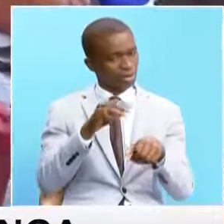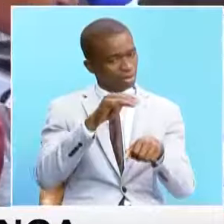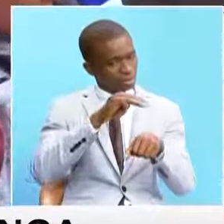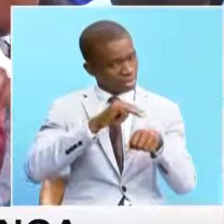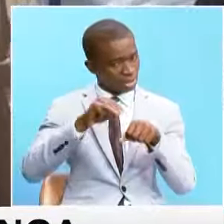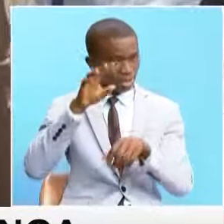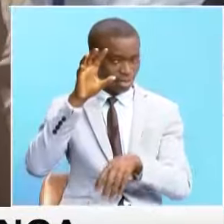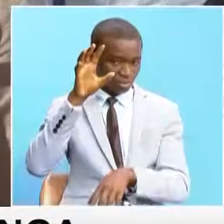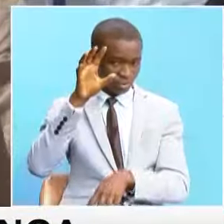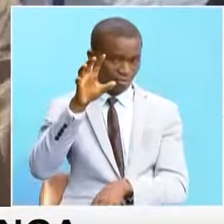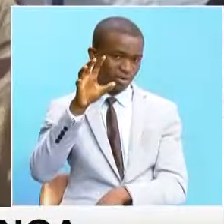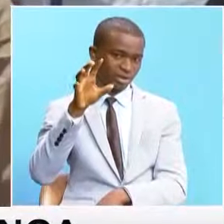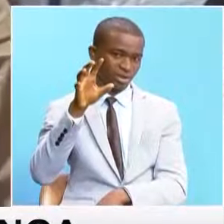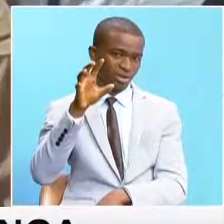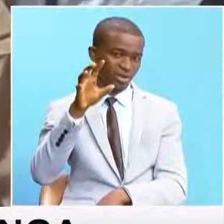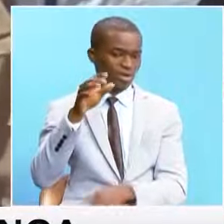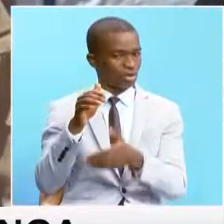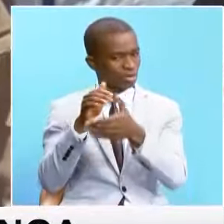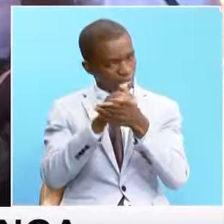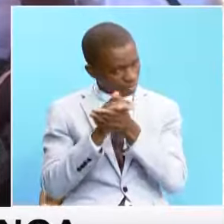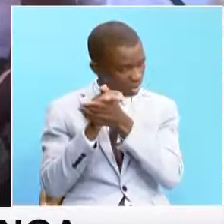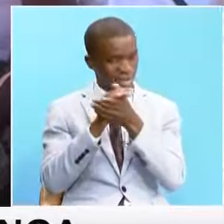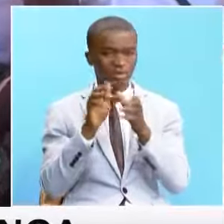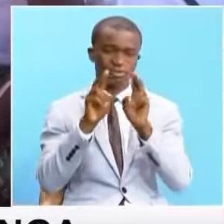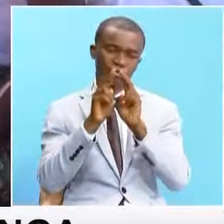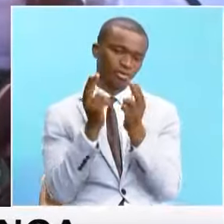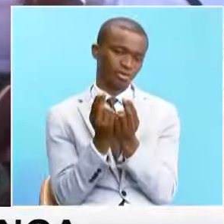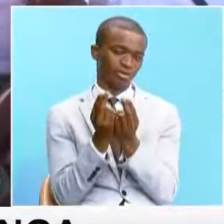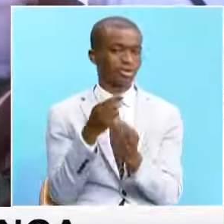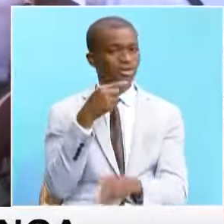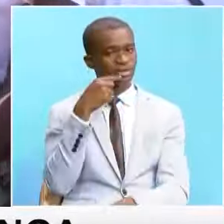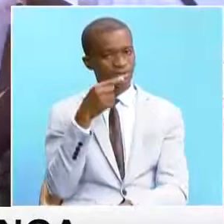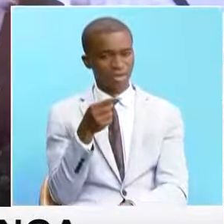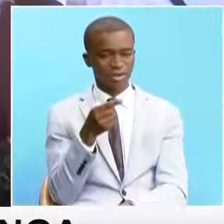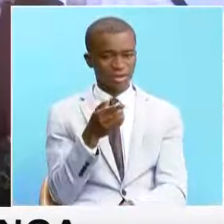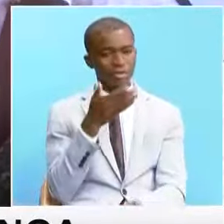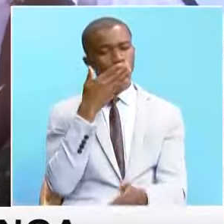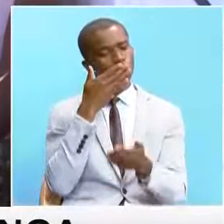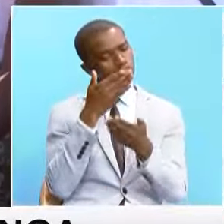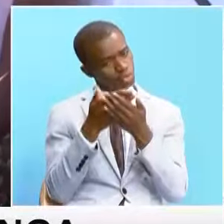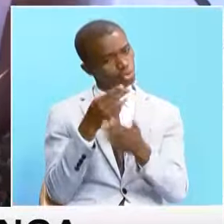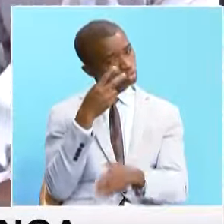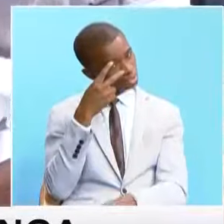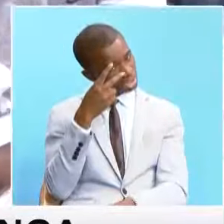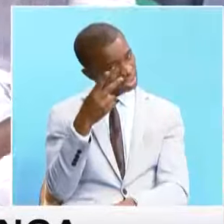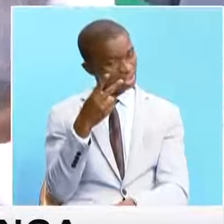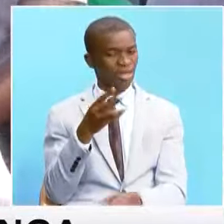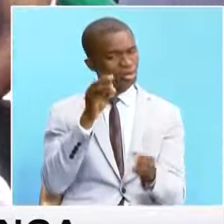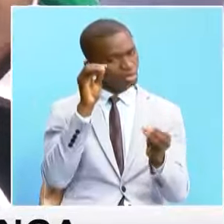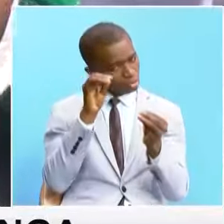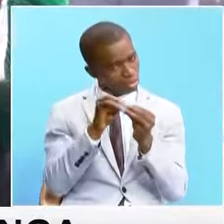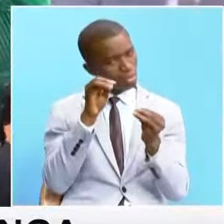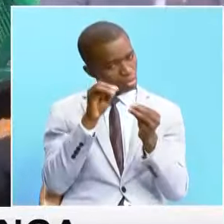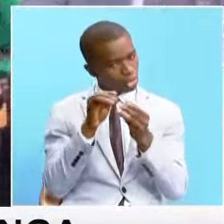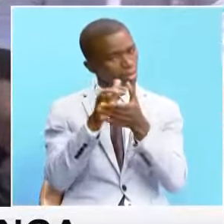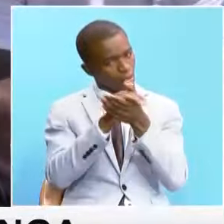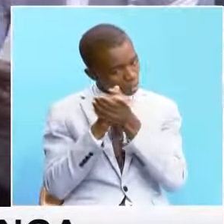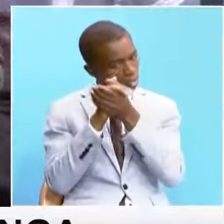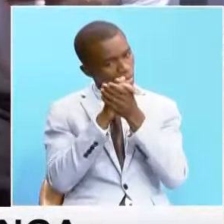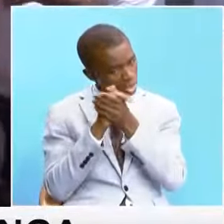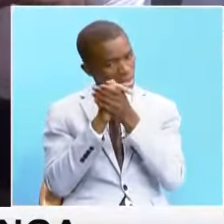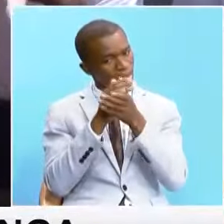Union Board Chairperson Christopher Stjoni said it is encouraging to see an increase in the number of cooperatives formed